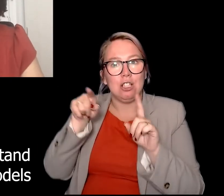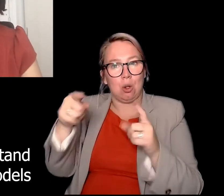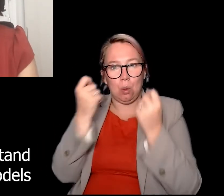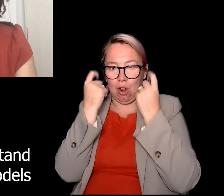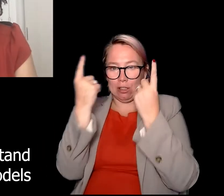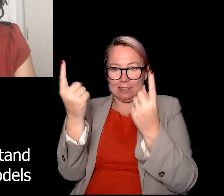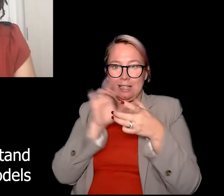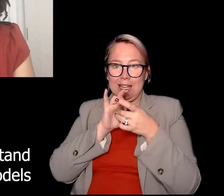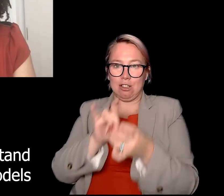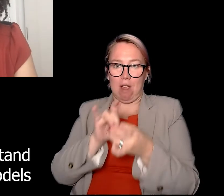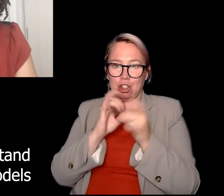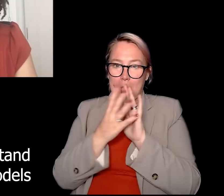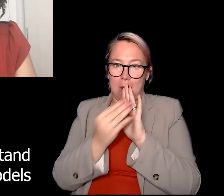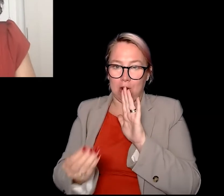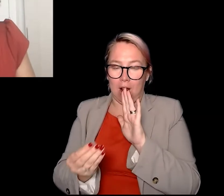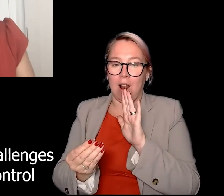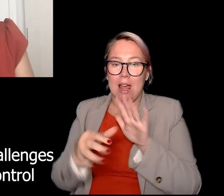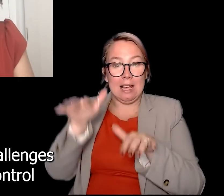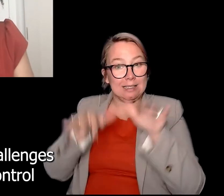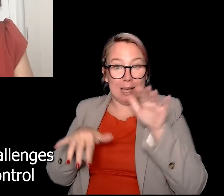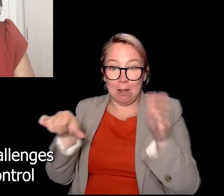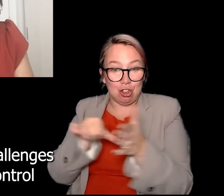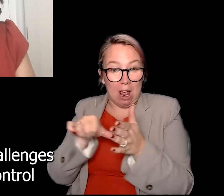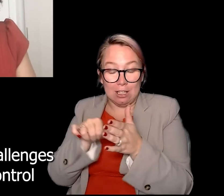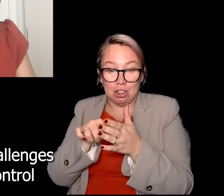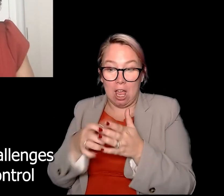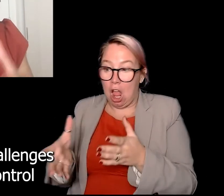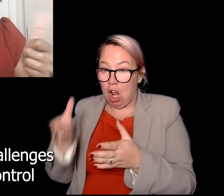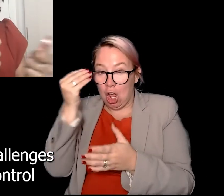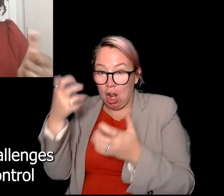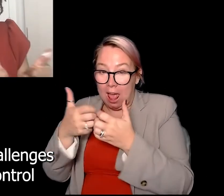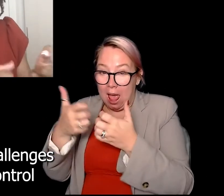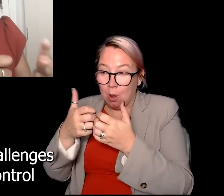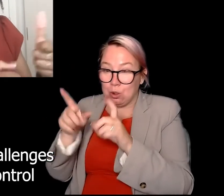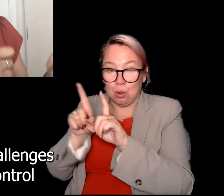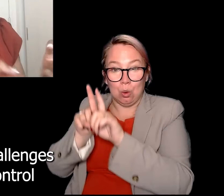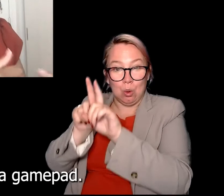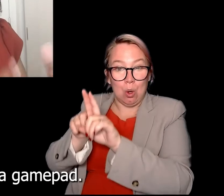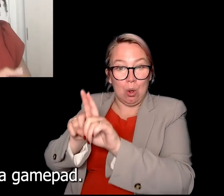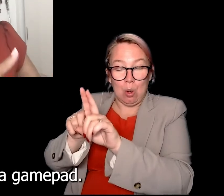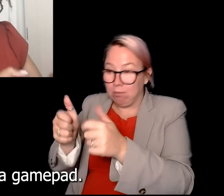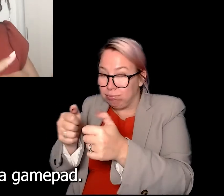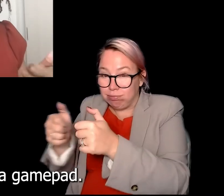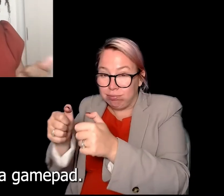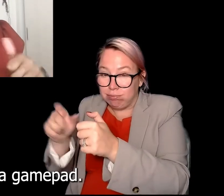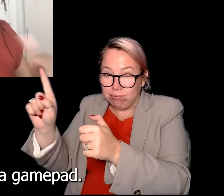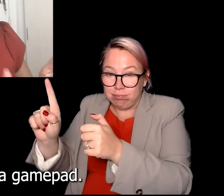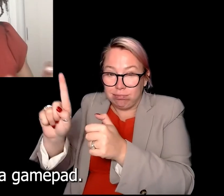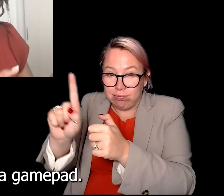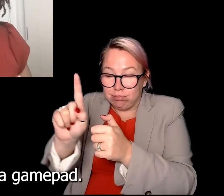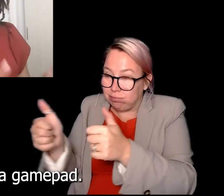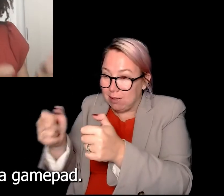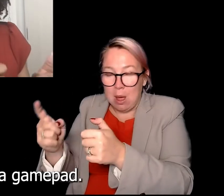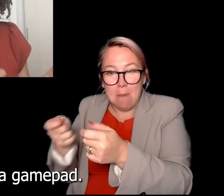VR so people can understand these new interaction models. And I've seen the similar challenges as people learn how to control a character walking, whether it's in